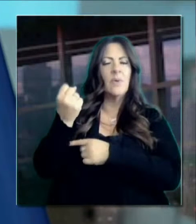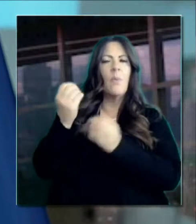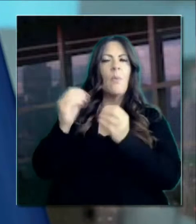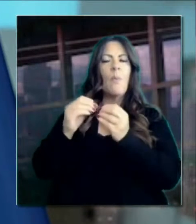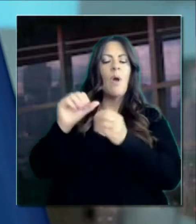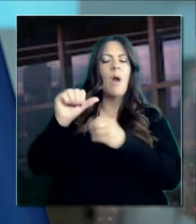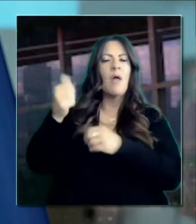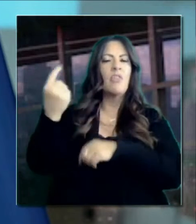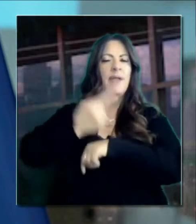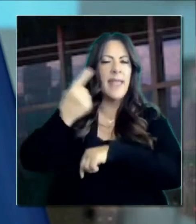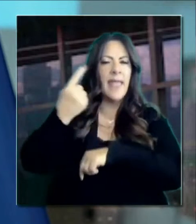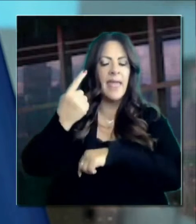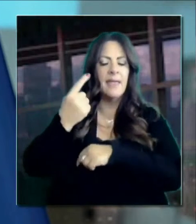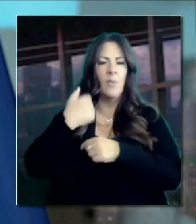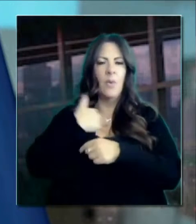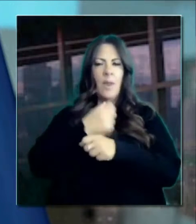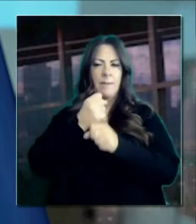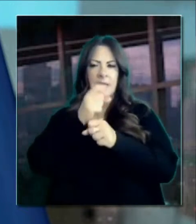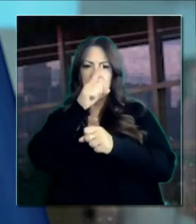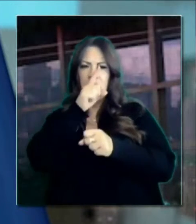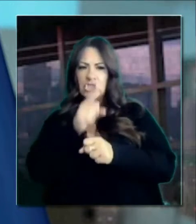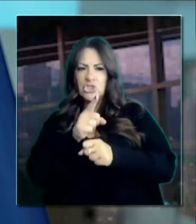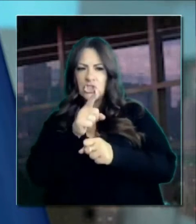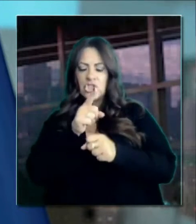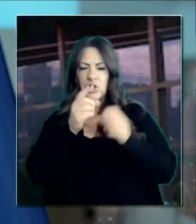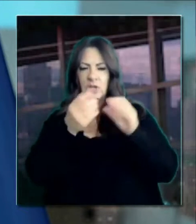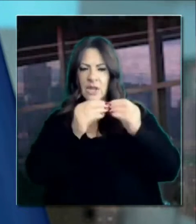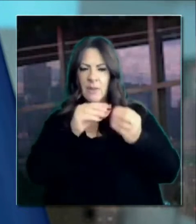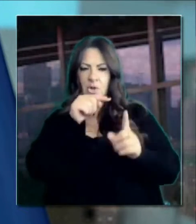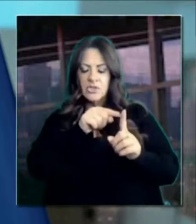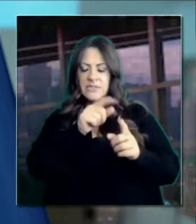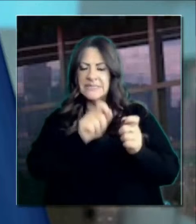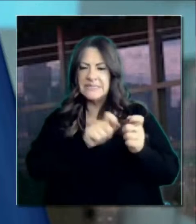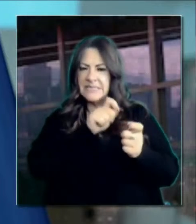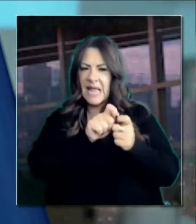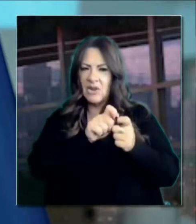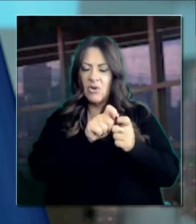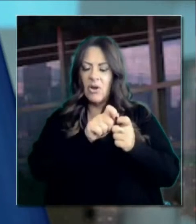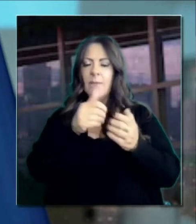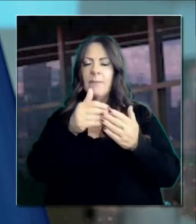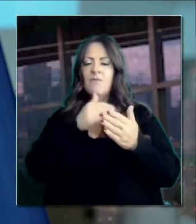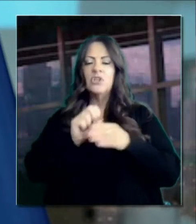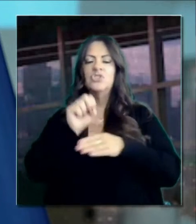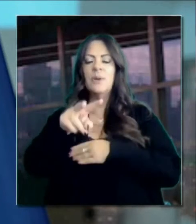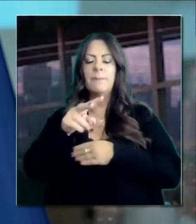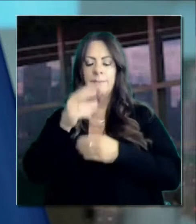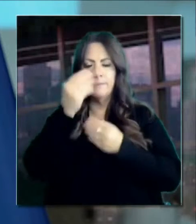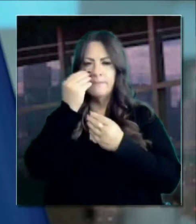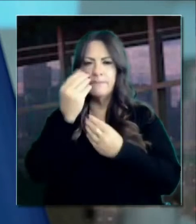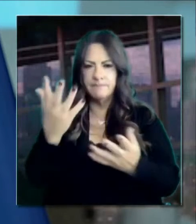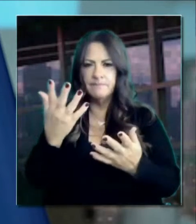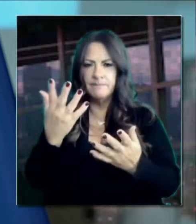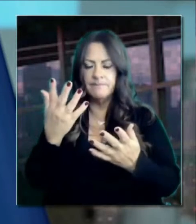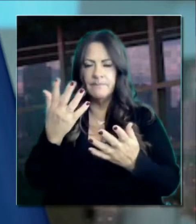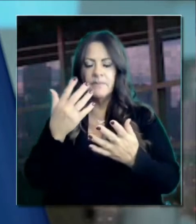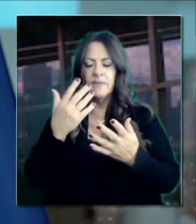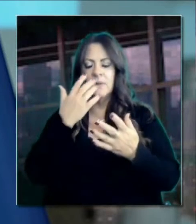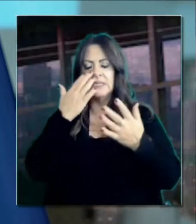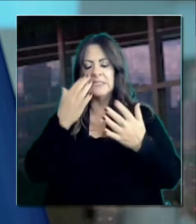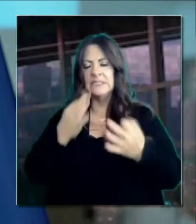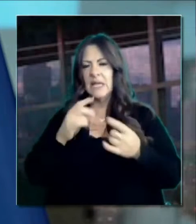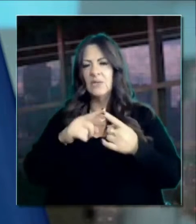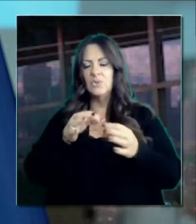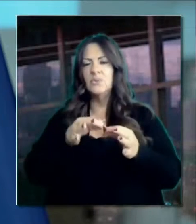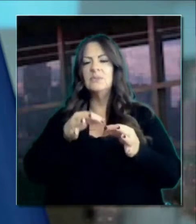was indeed accurate and folks were privy to that assurance. So we did a lot of comprehensive outreach, and we're